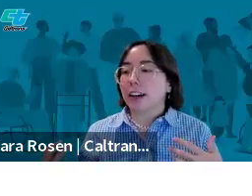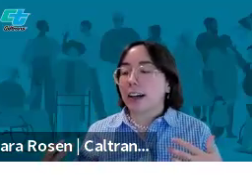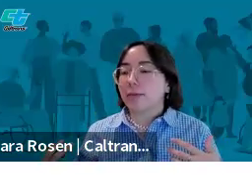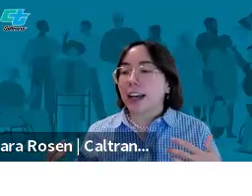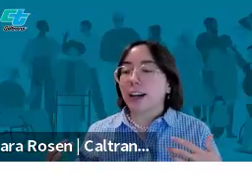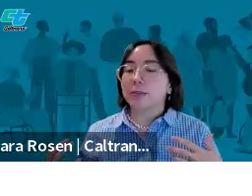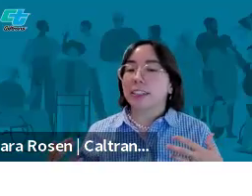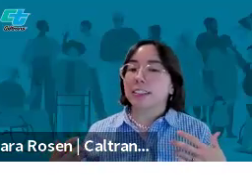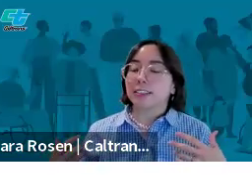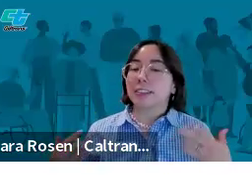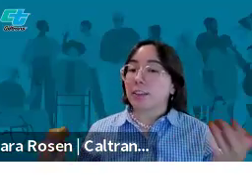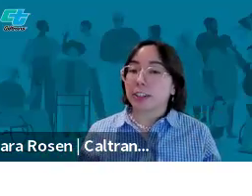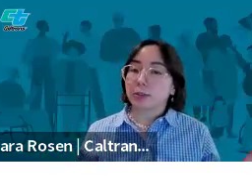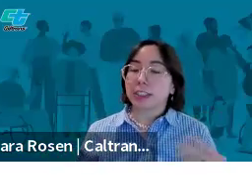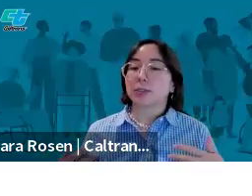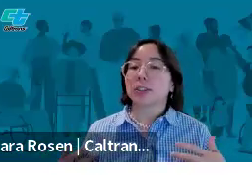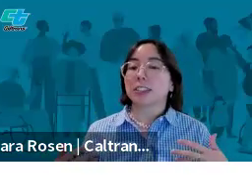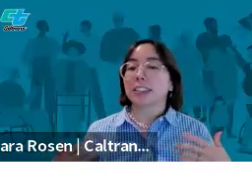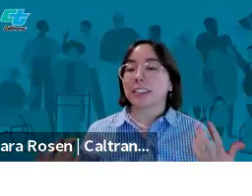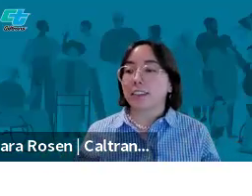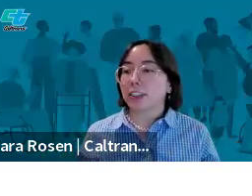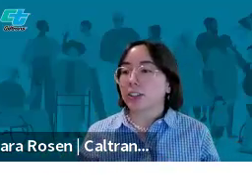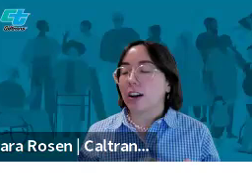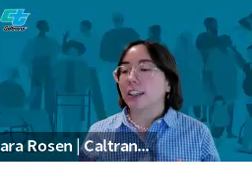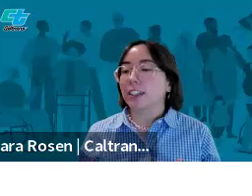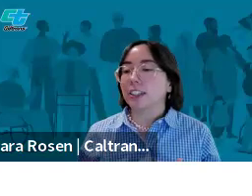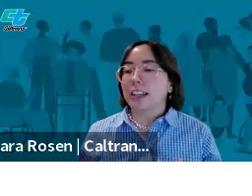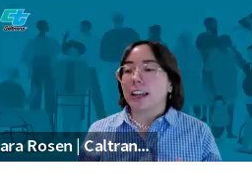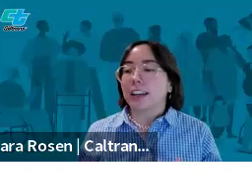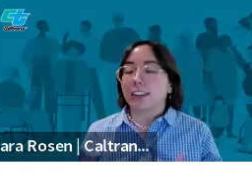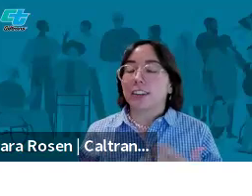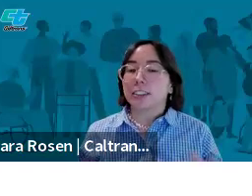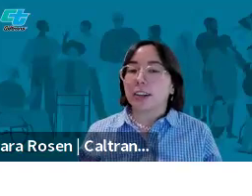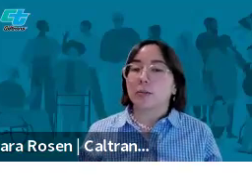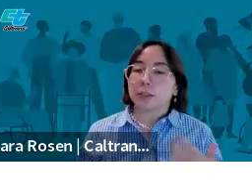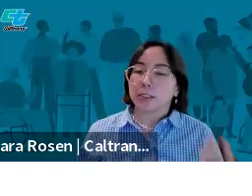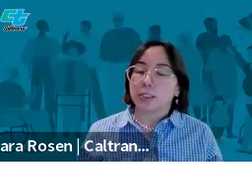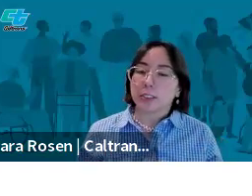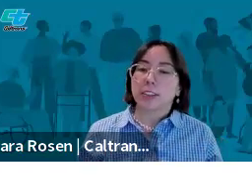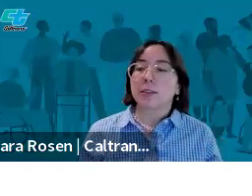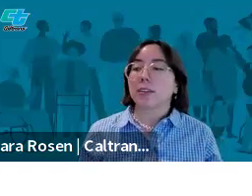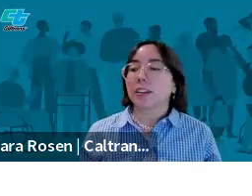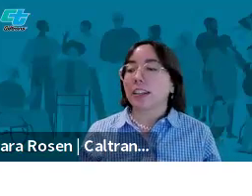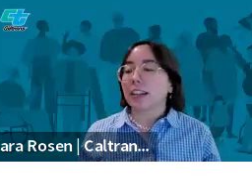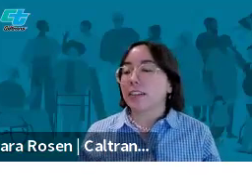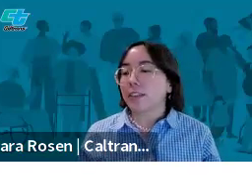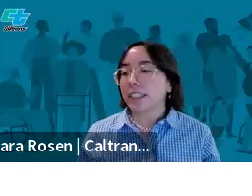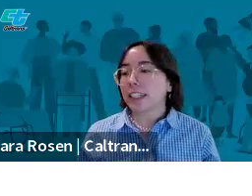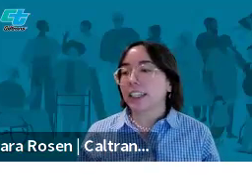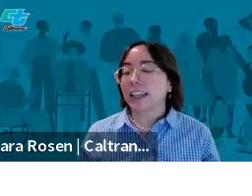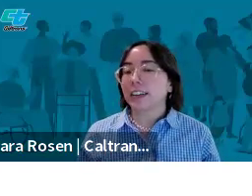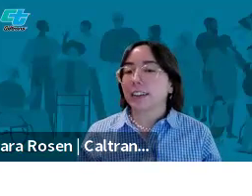partners. That helps us leverage resources, leverage knowledge, and also help reduce